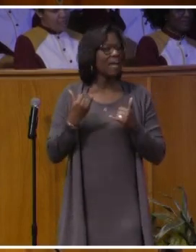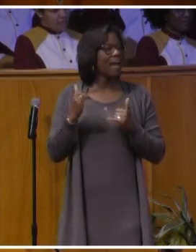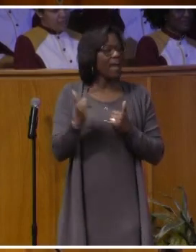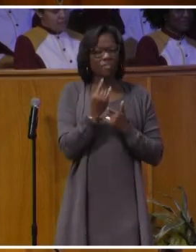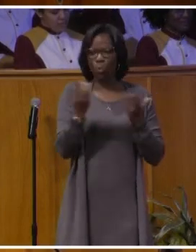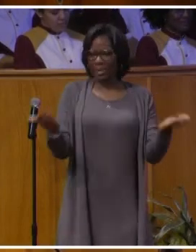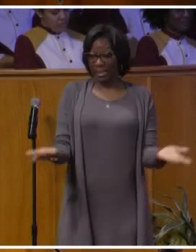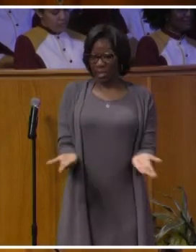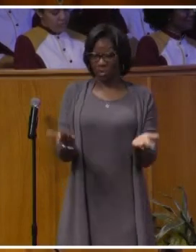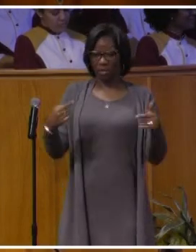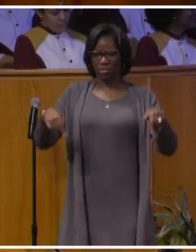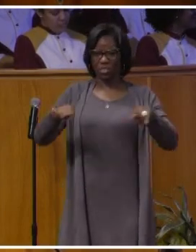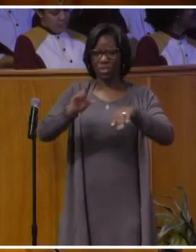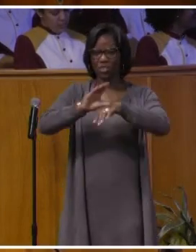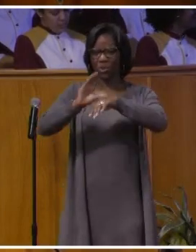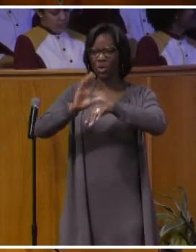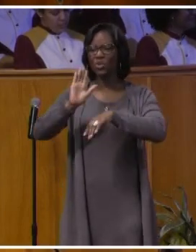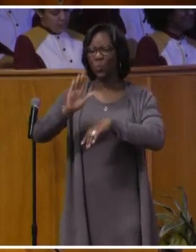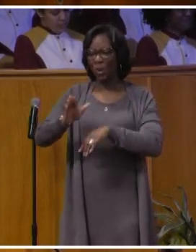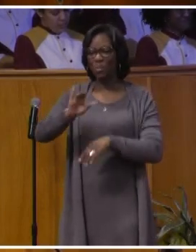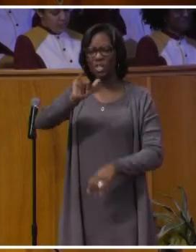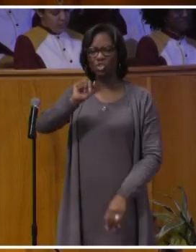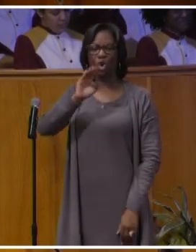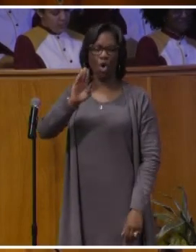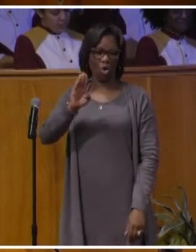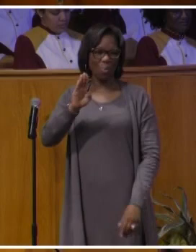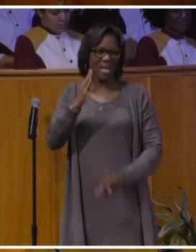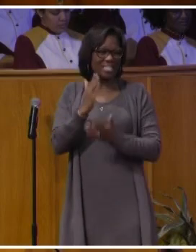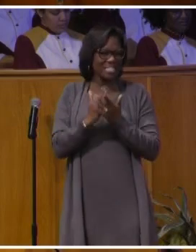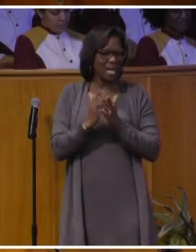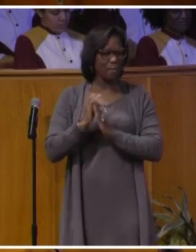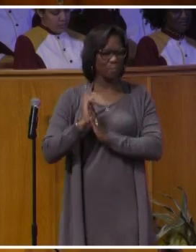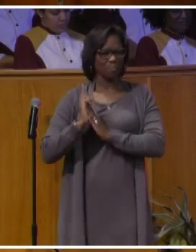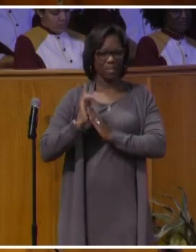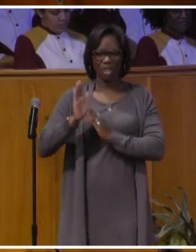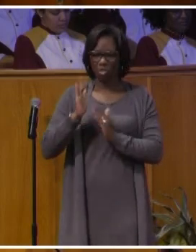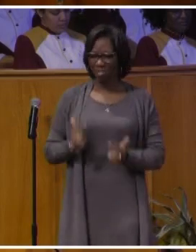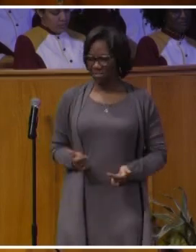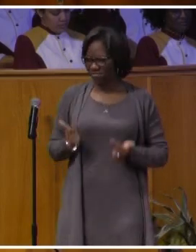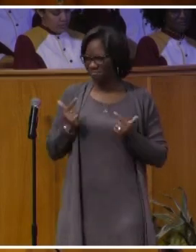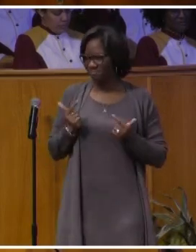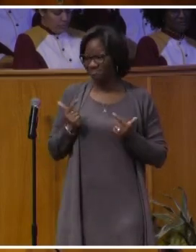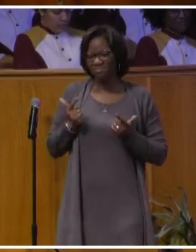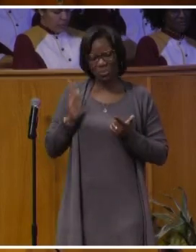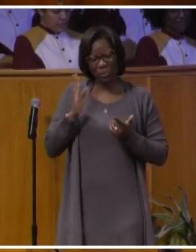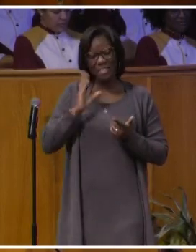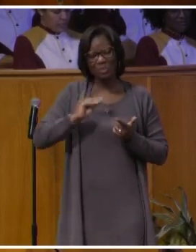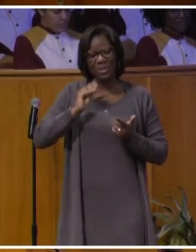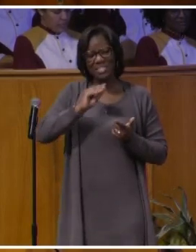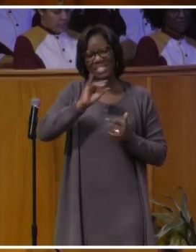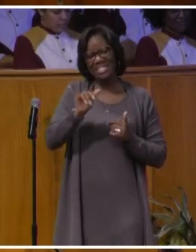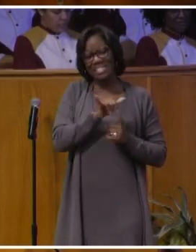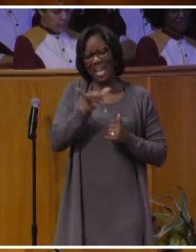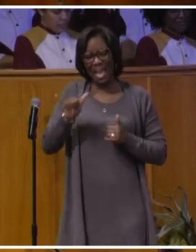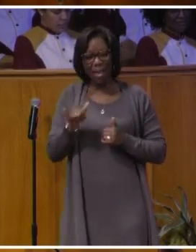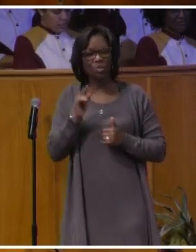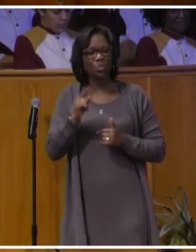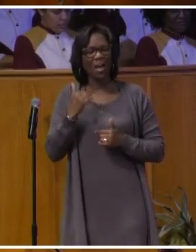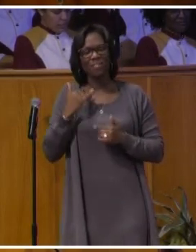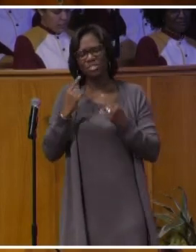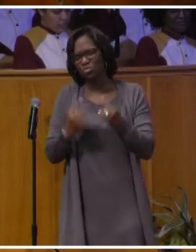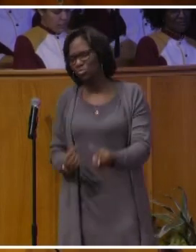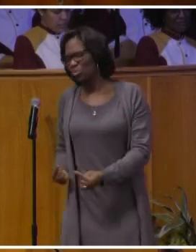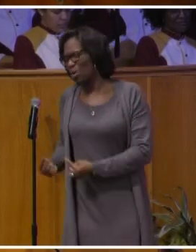Everybody in here will play Job at some moment in your life. At some moment, you're going to go through a